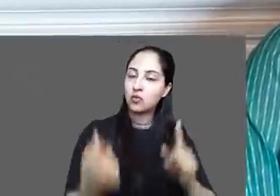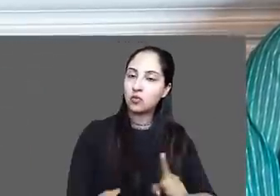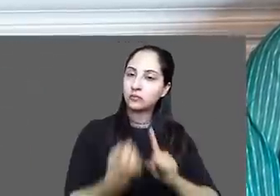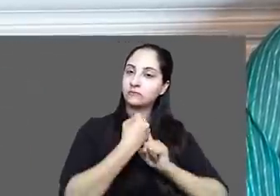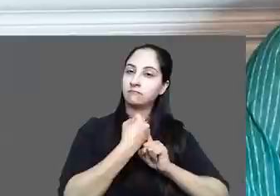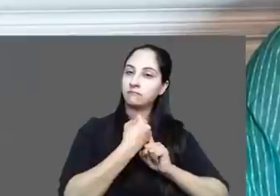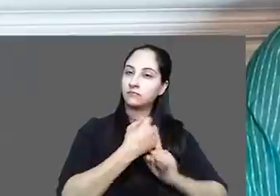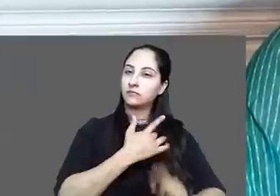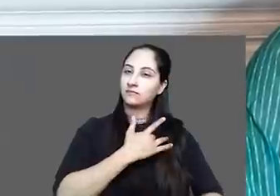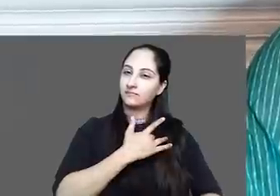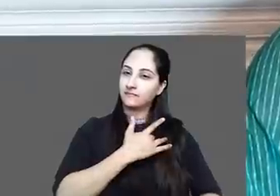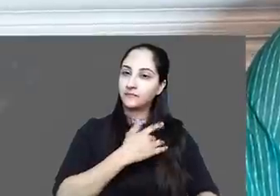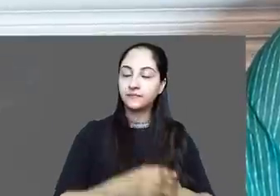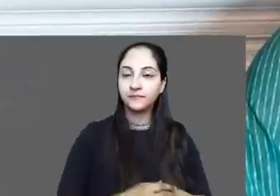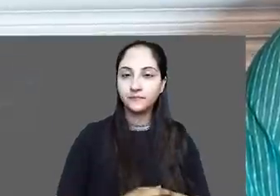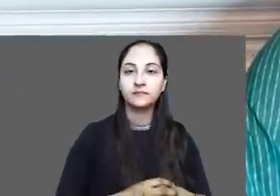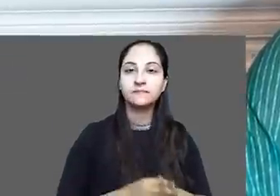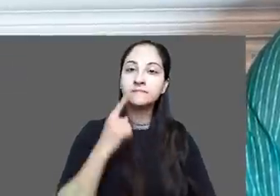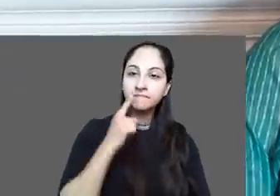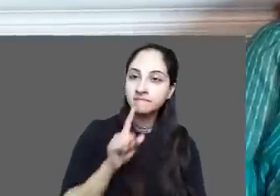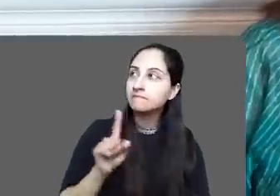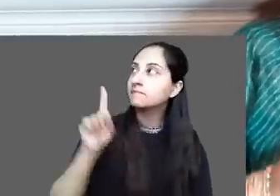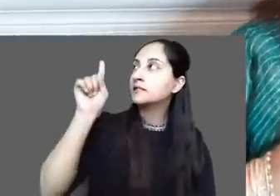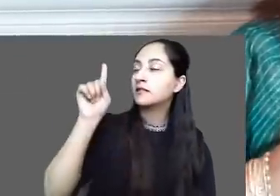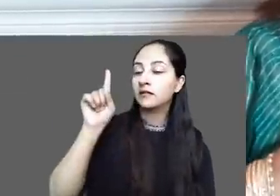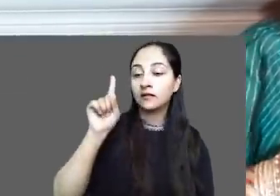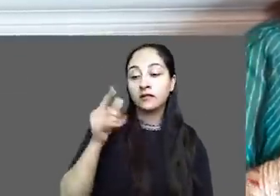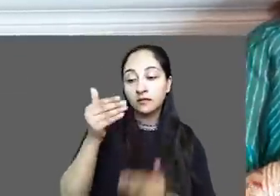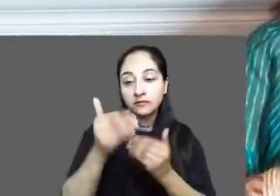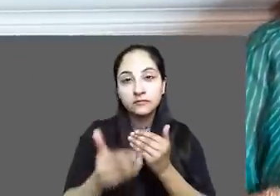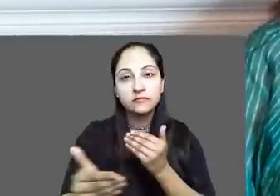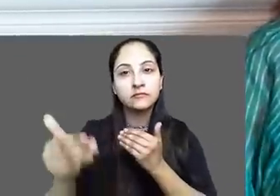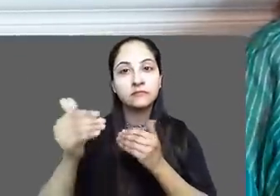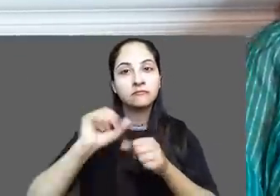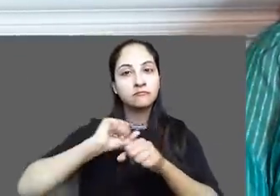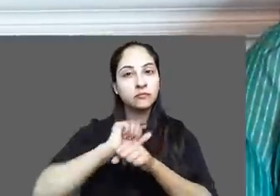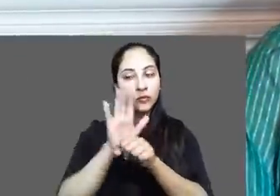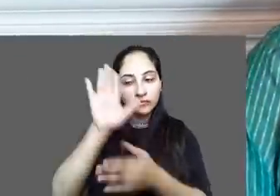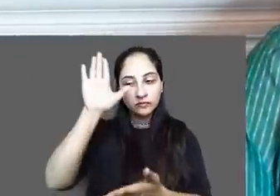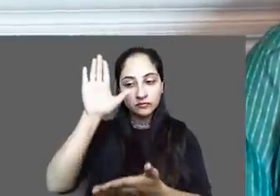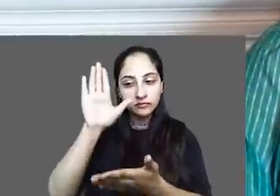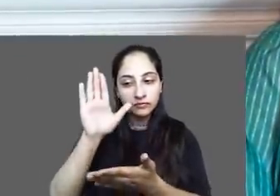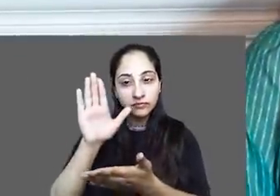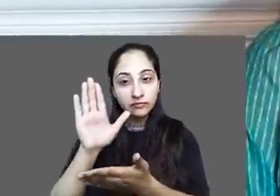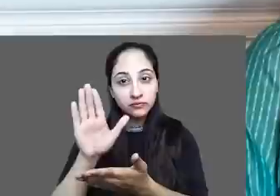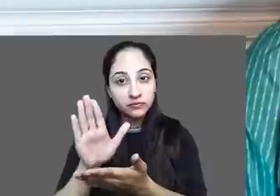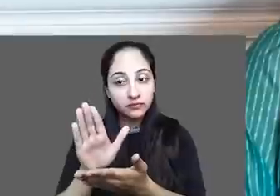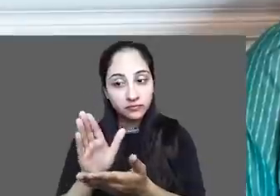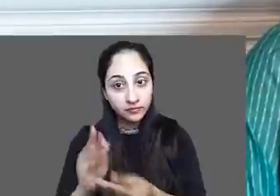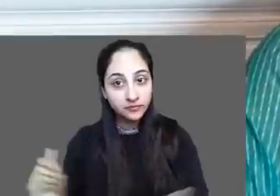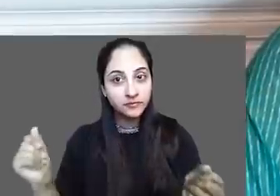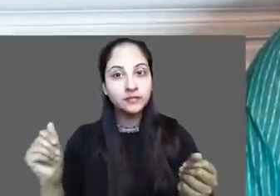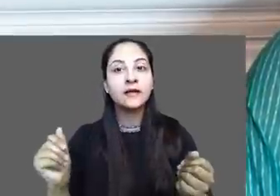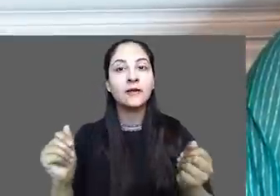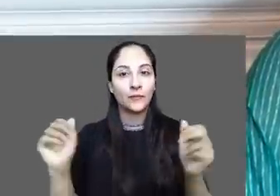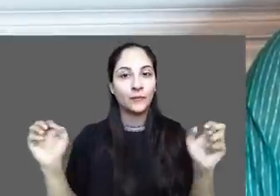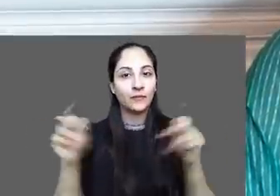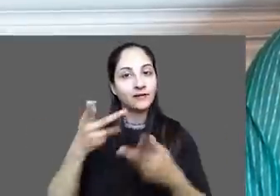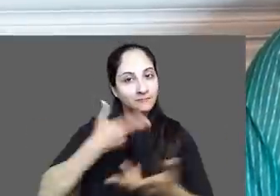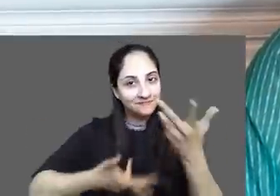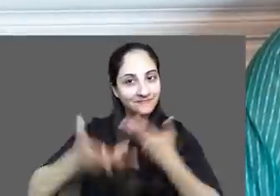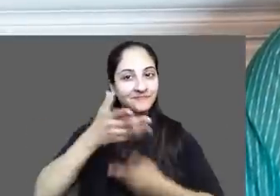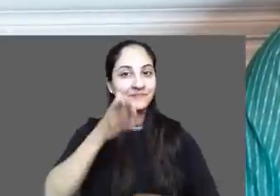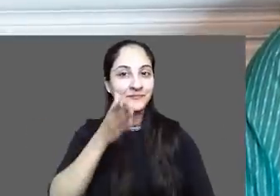times such as the loss of loved ones. Inshallah, as we slowly move back towards normalcy, we will